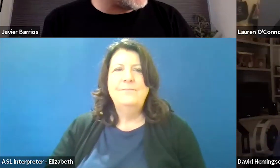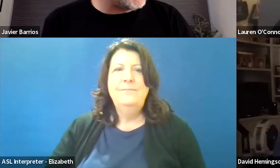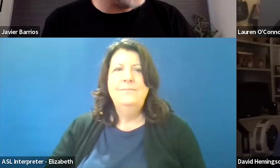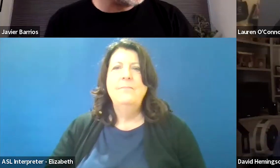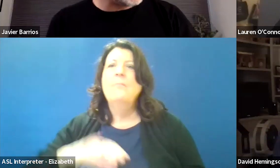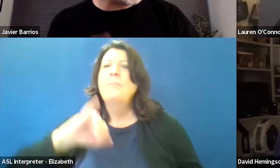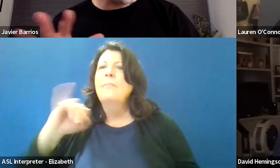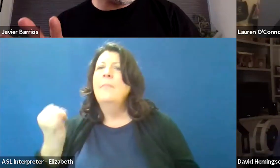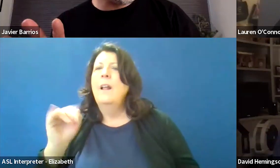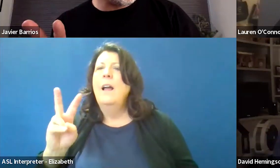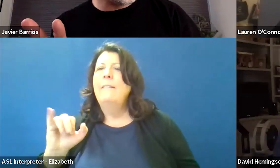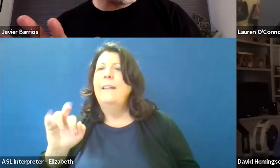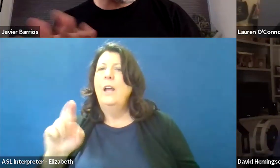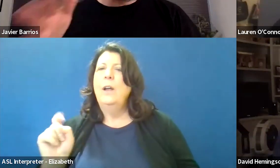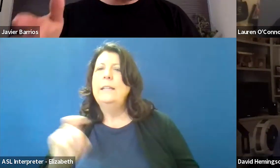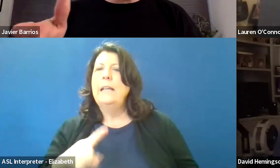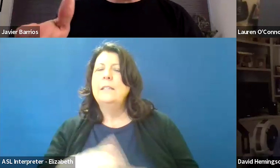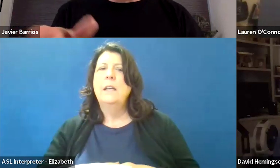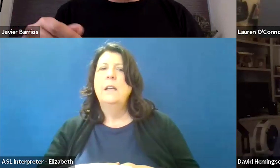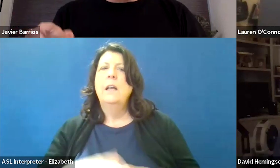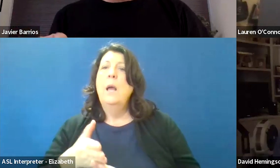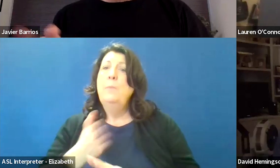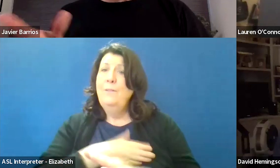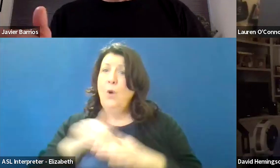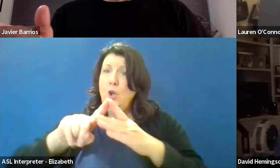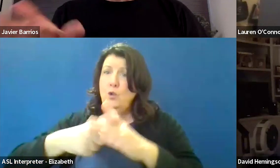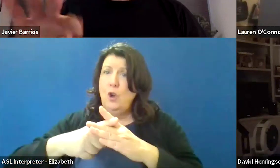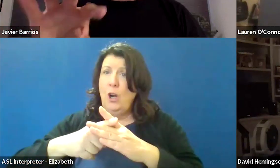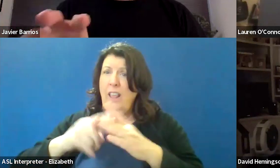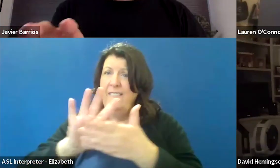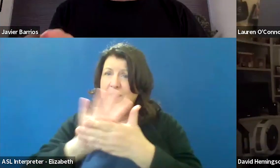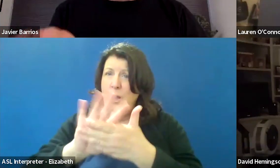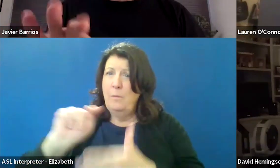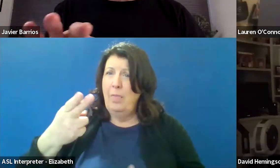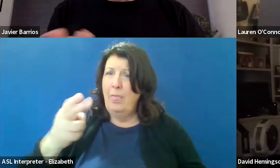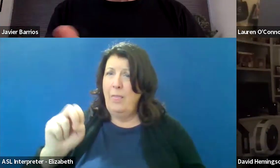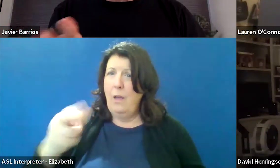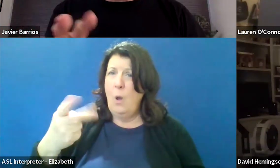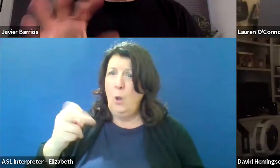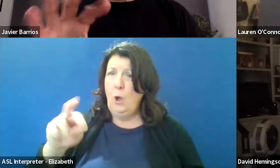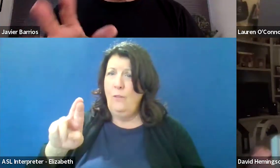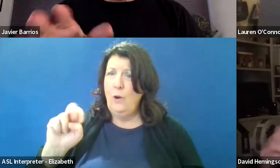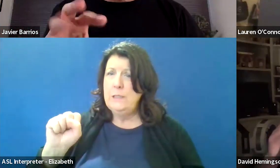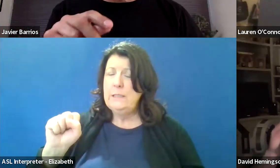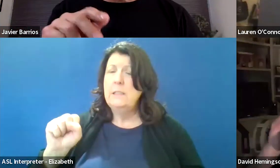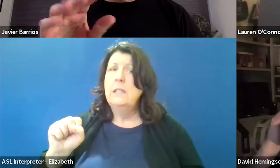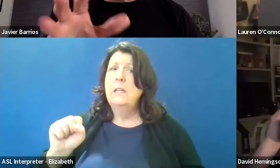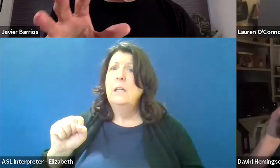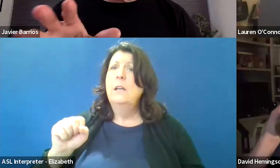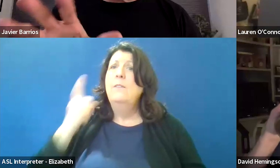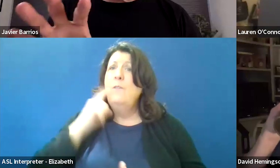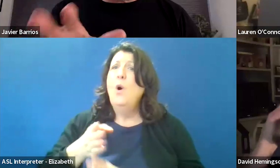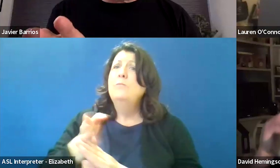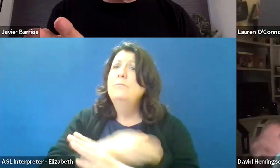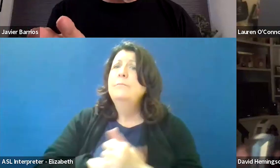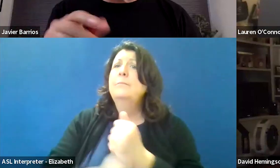And then like before you started the Holdovers, like writing wise, preparation wise, what did you do